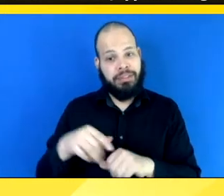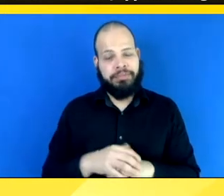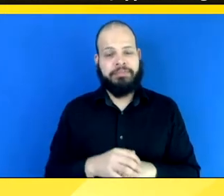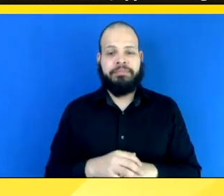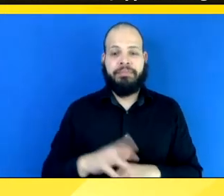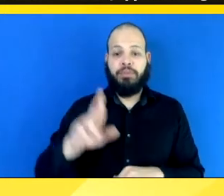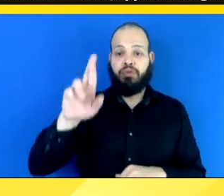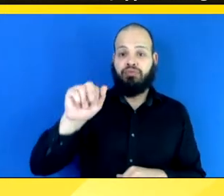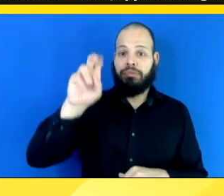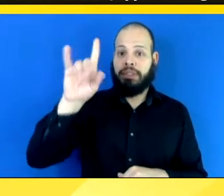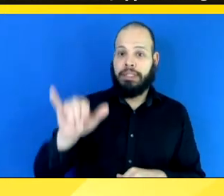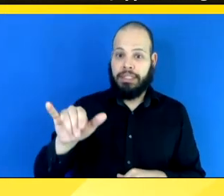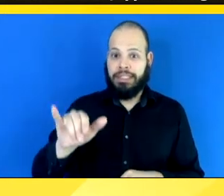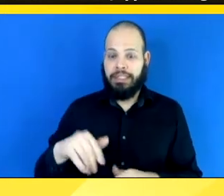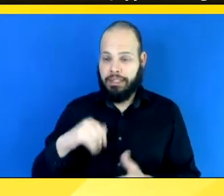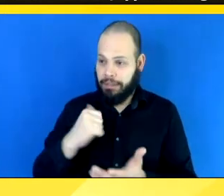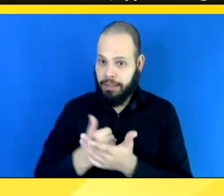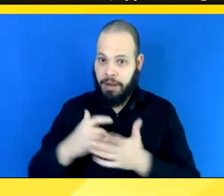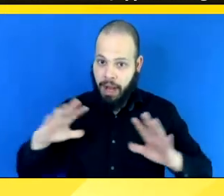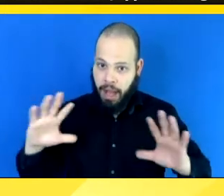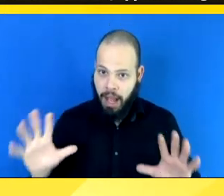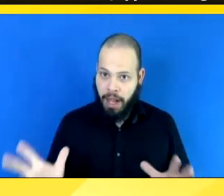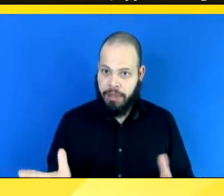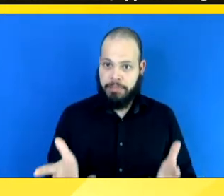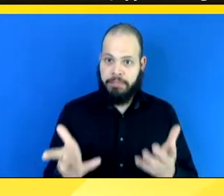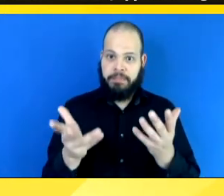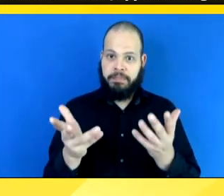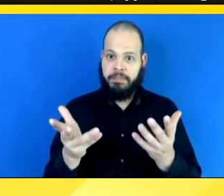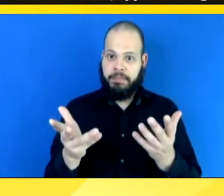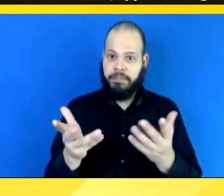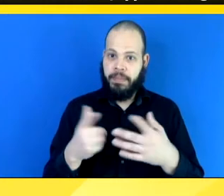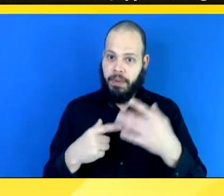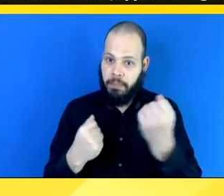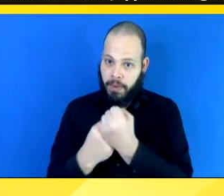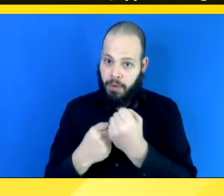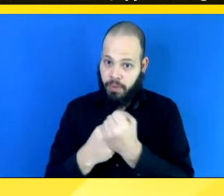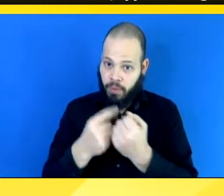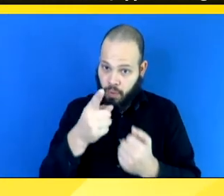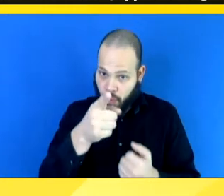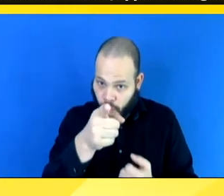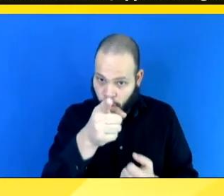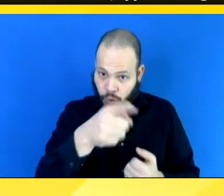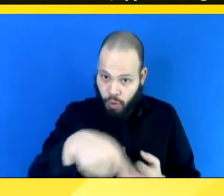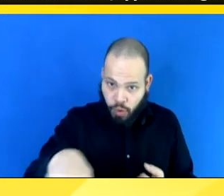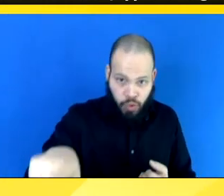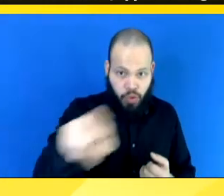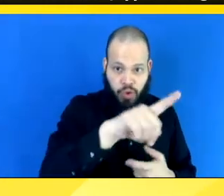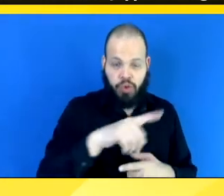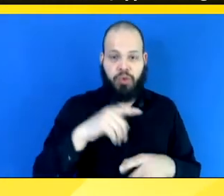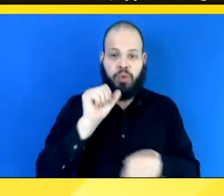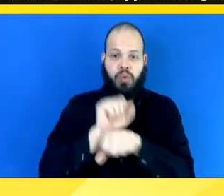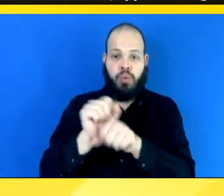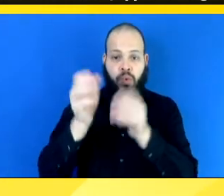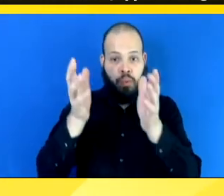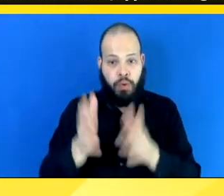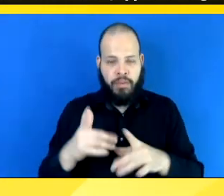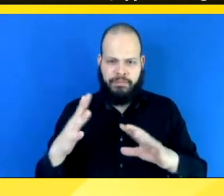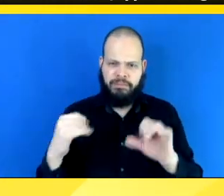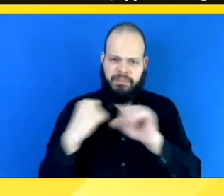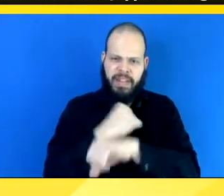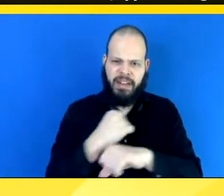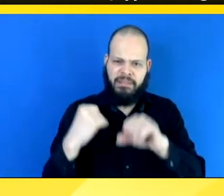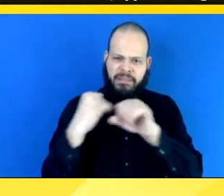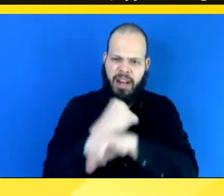and support Amazon workers who are fighting really for their freedom, if you want to look at it that way, fighting to be